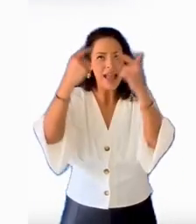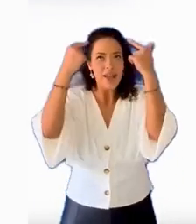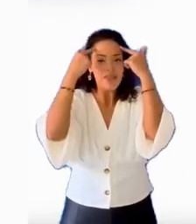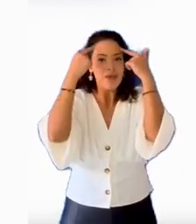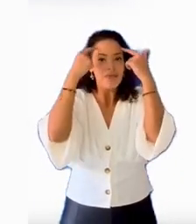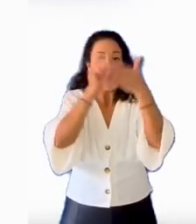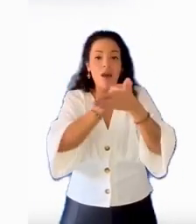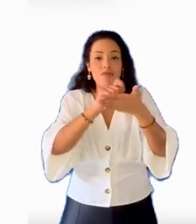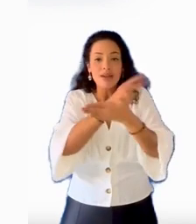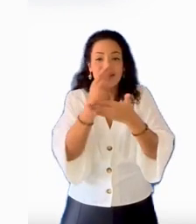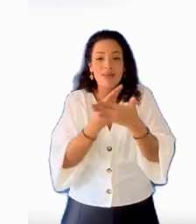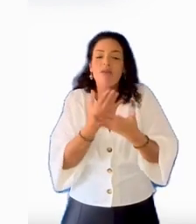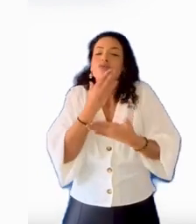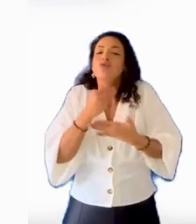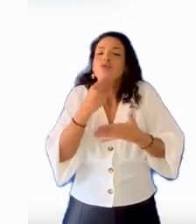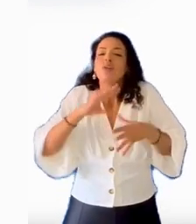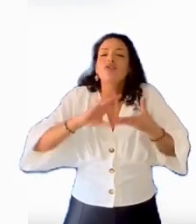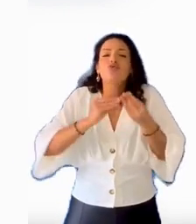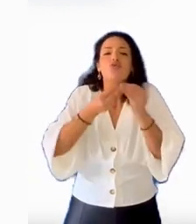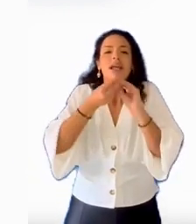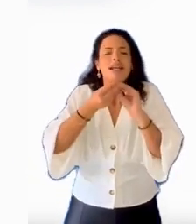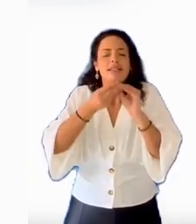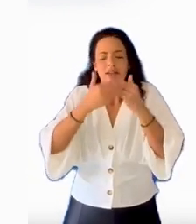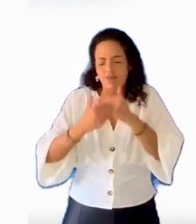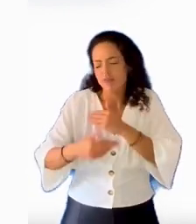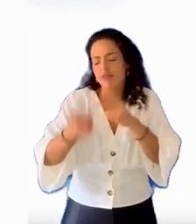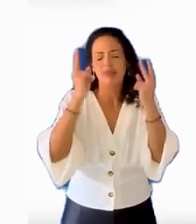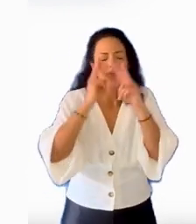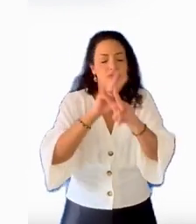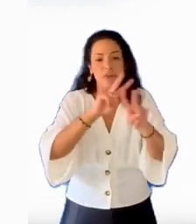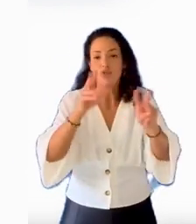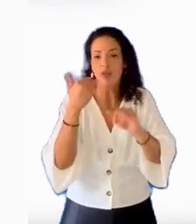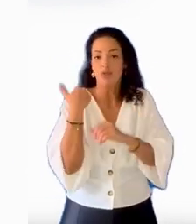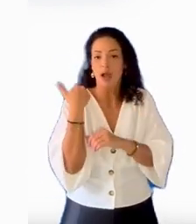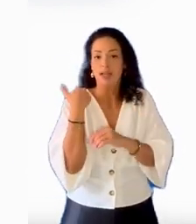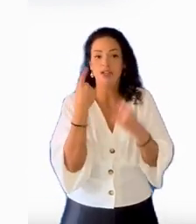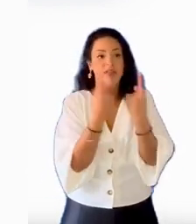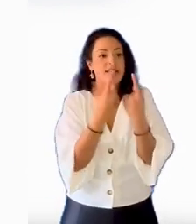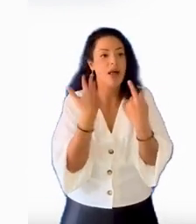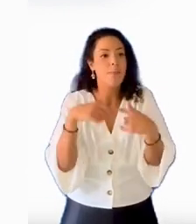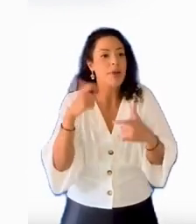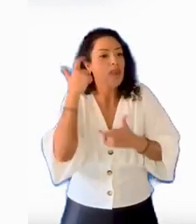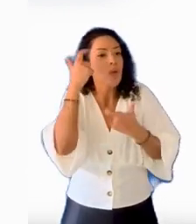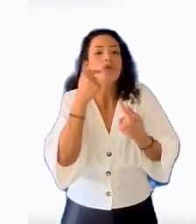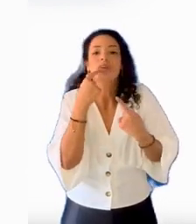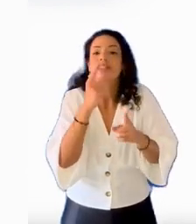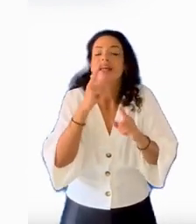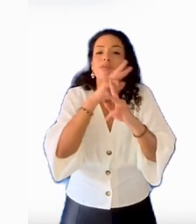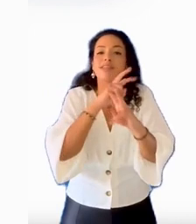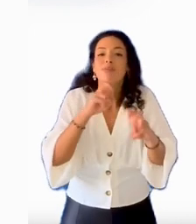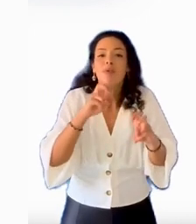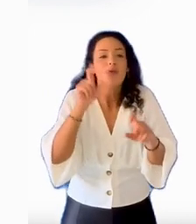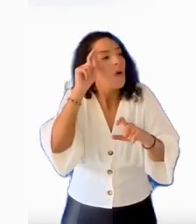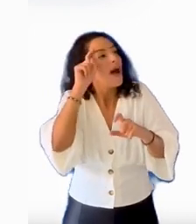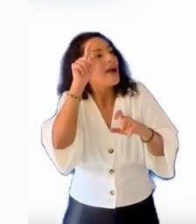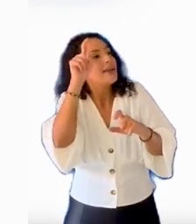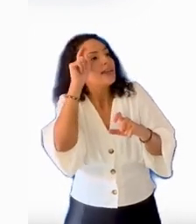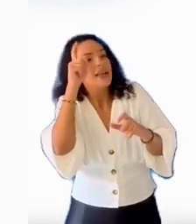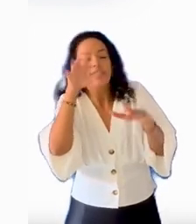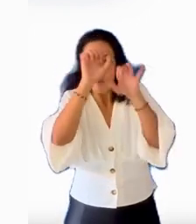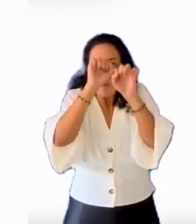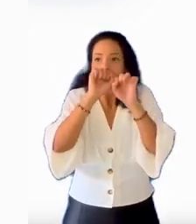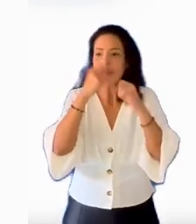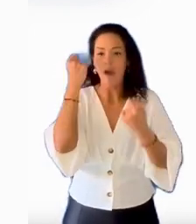writing and art can be useful in creating lasting visual reminders of things which have been thought, said or explored, or of ideas and insights which have been